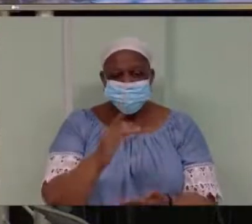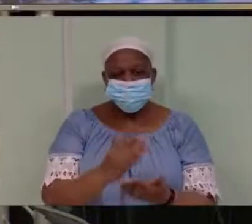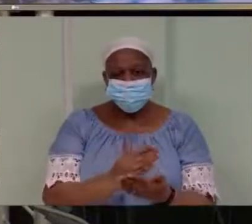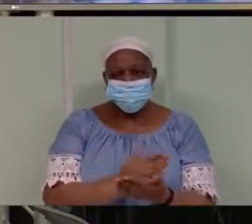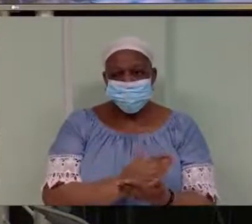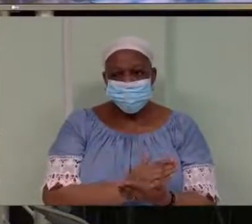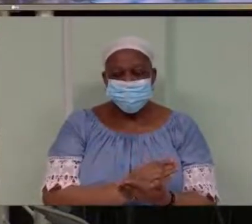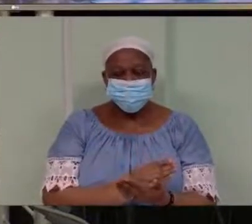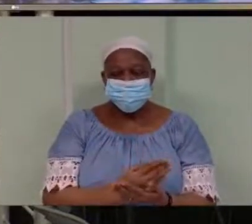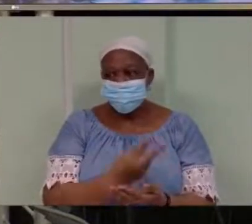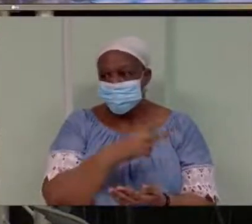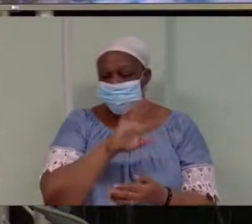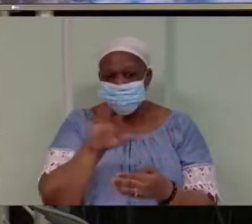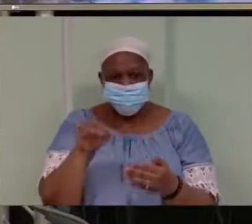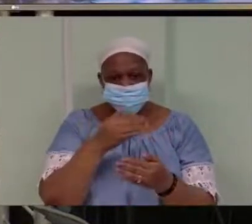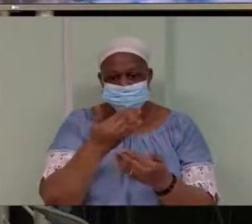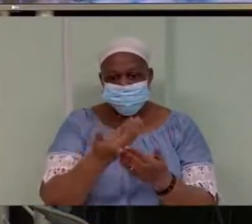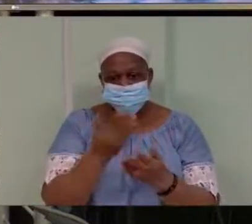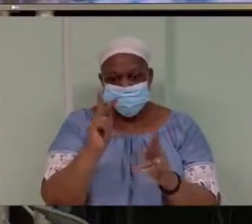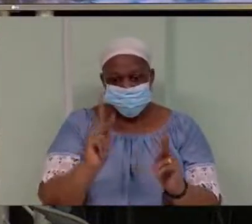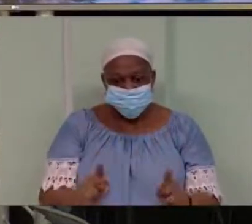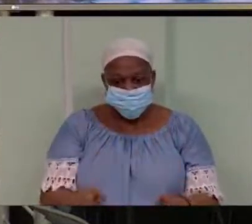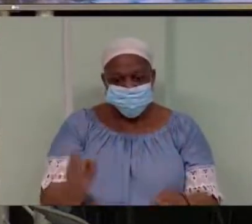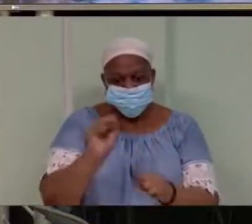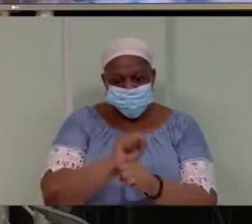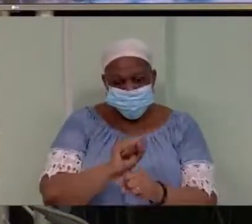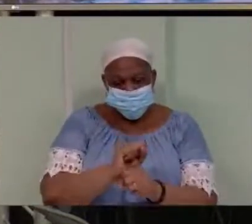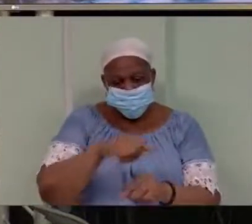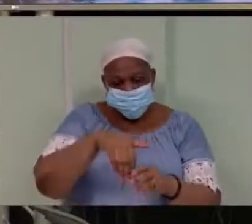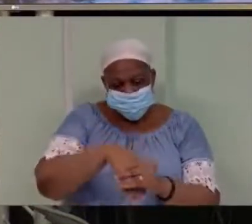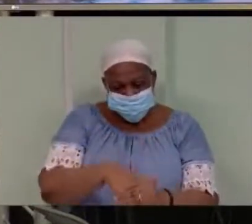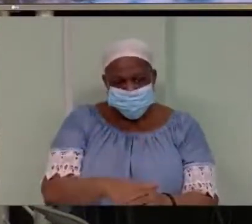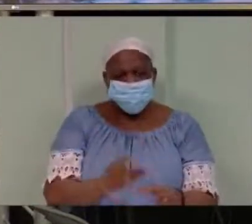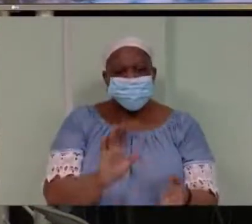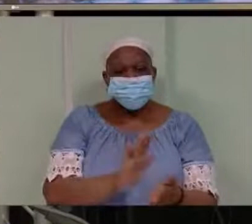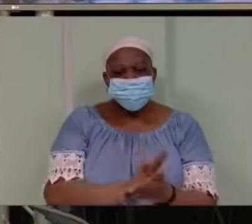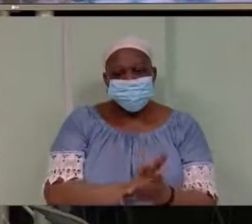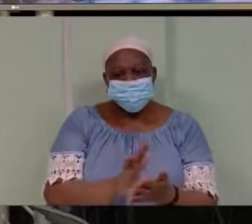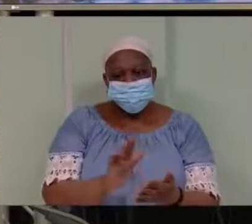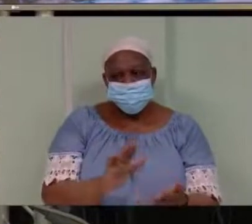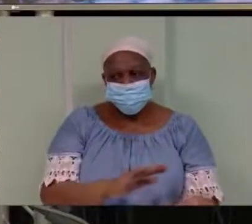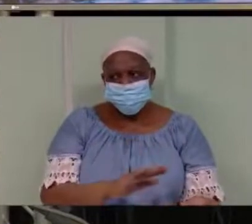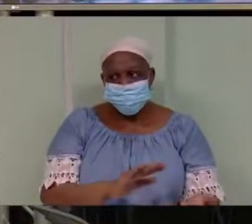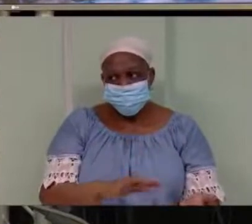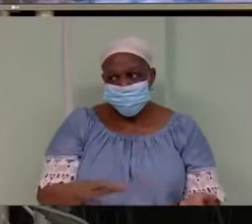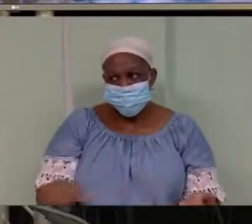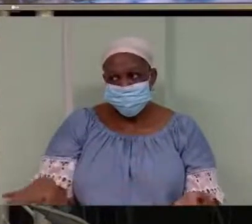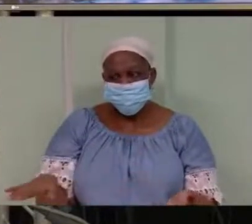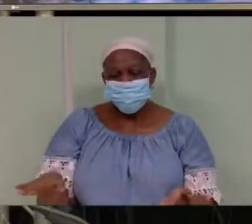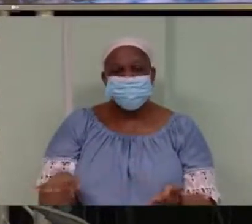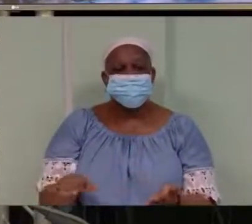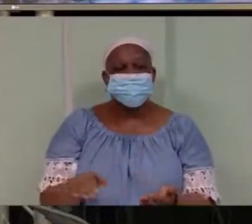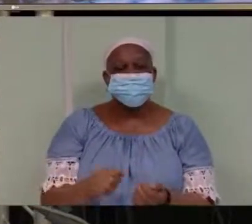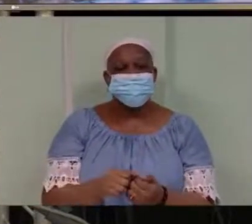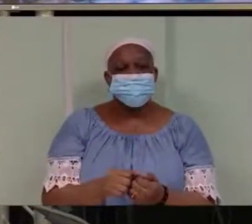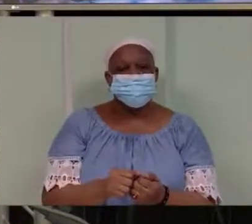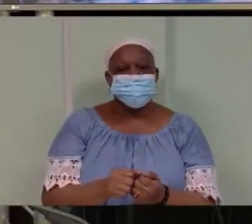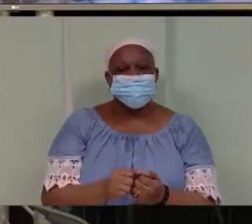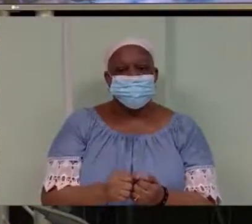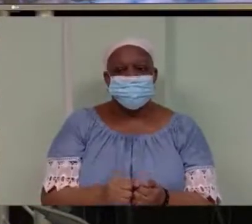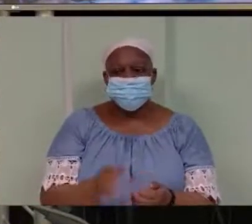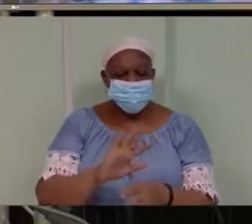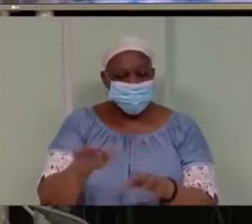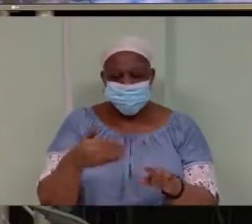sensitization of all workers in early childhood in cincinnatis to cover 19 health and hygiene